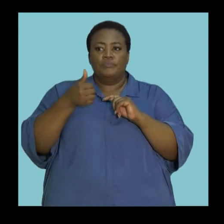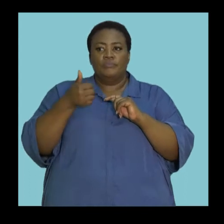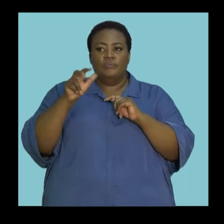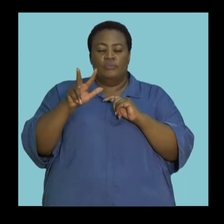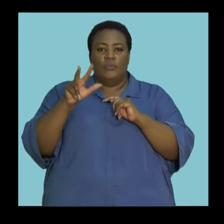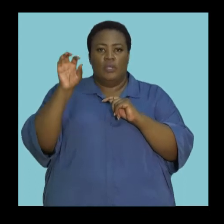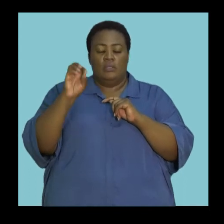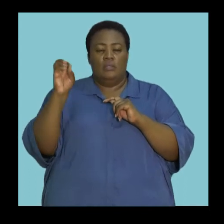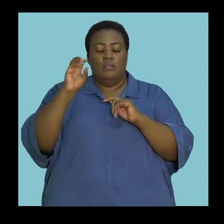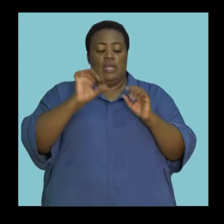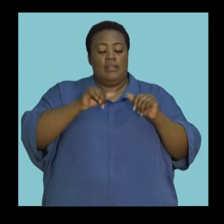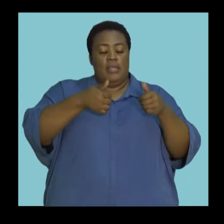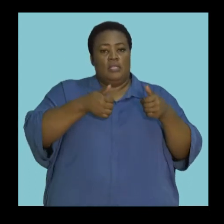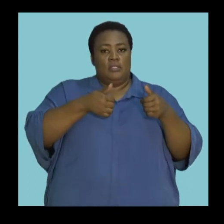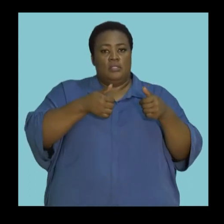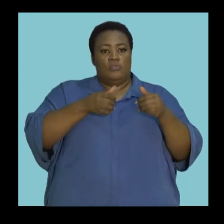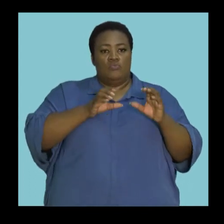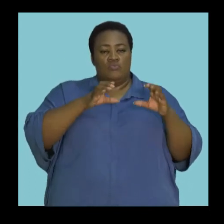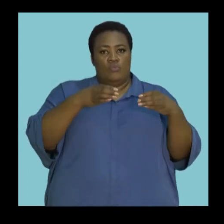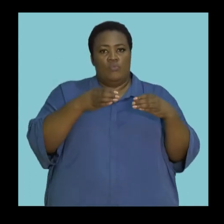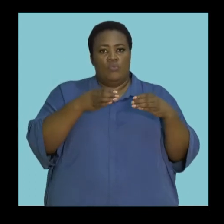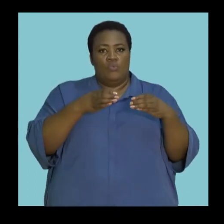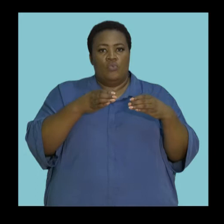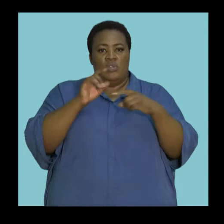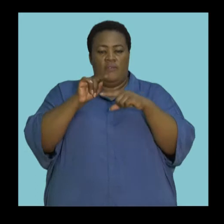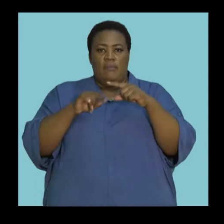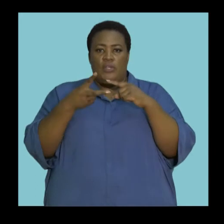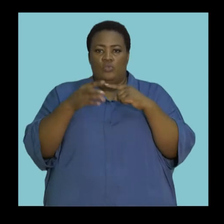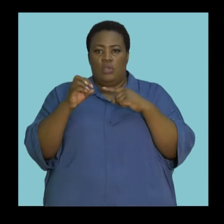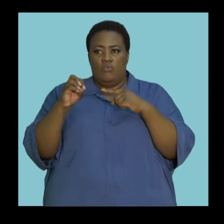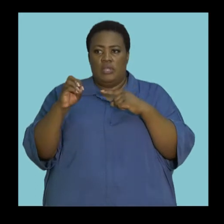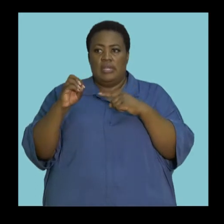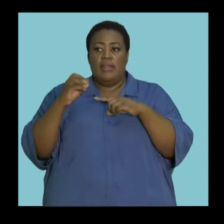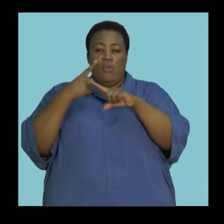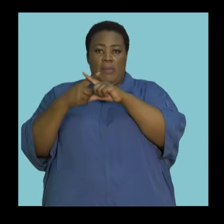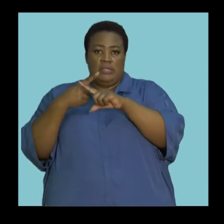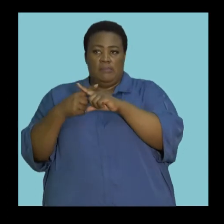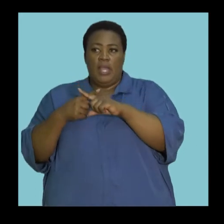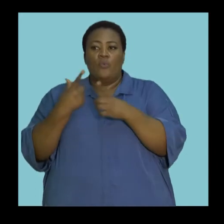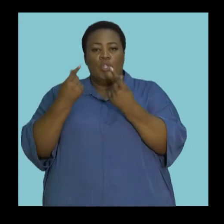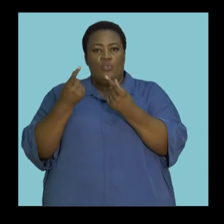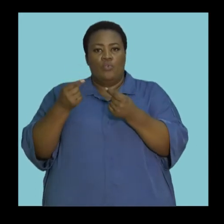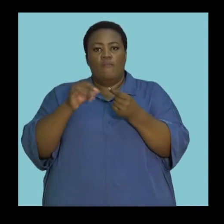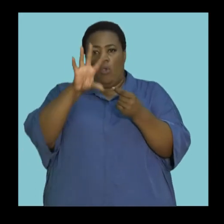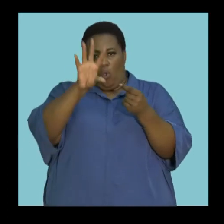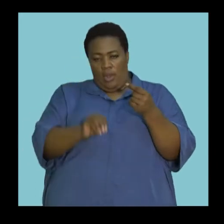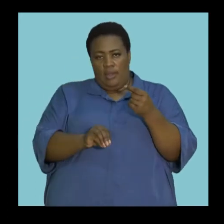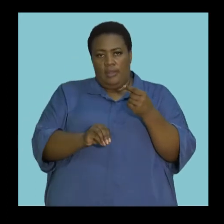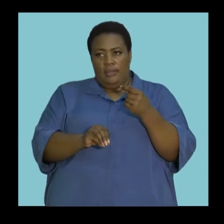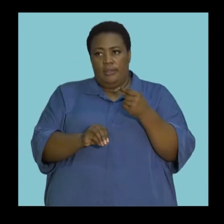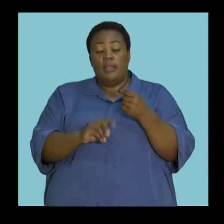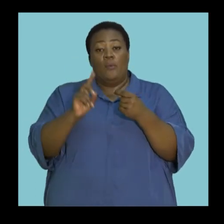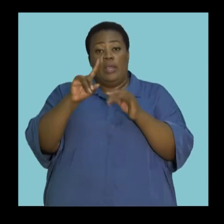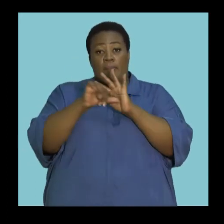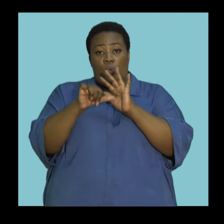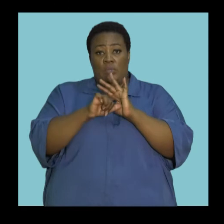at the next group, which was 22. We divided that by 200 and we multiplied that. And so we do this for all.